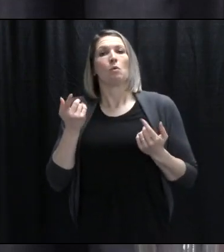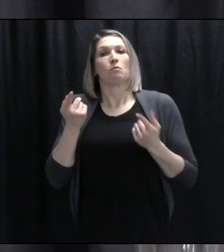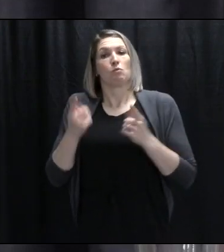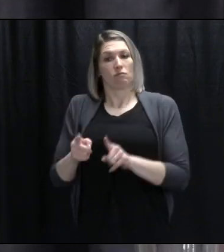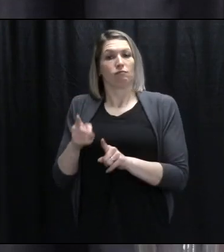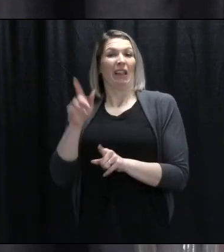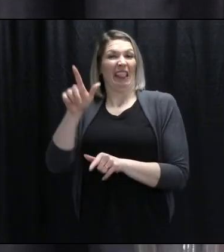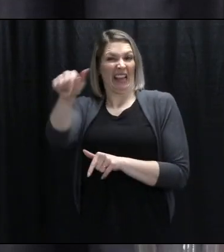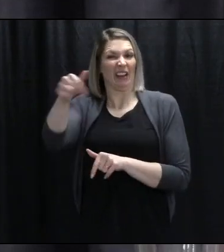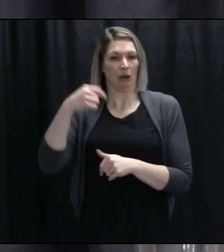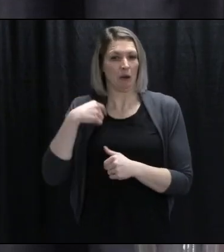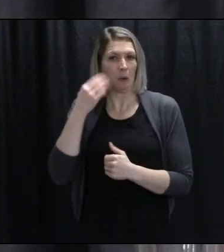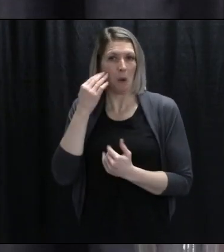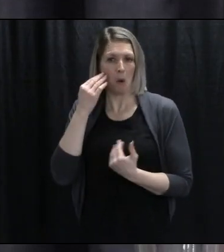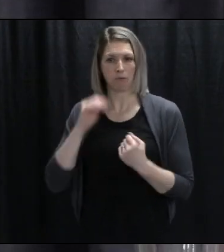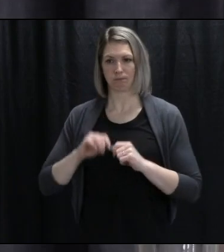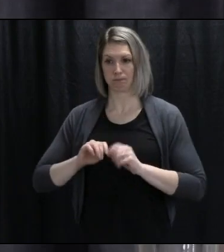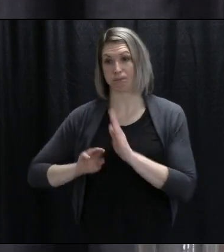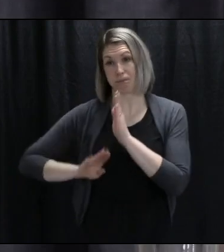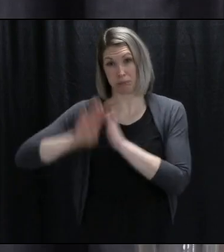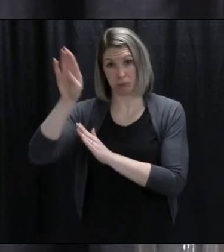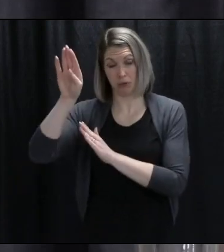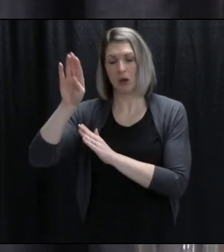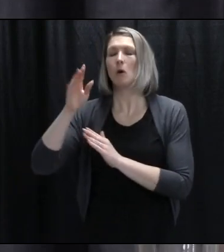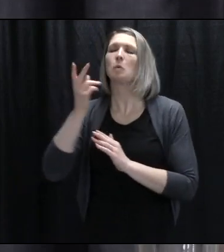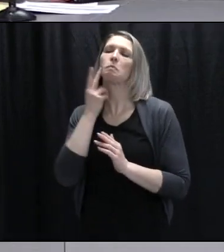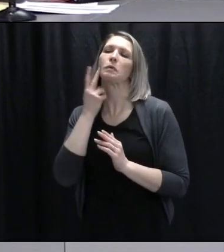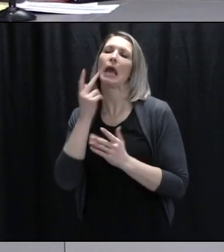may come after this one. Thank you.